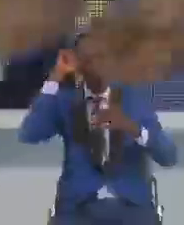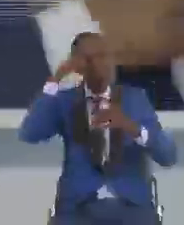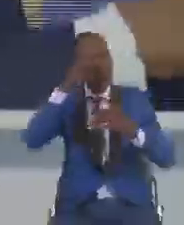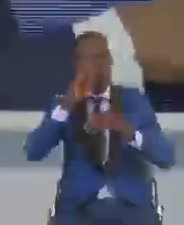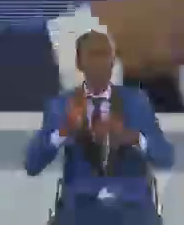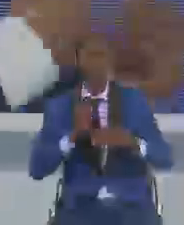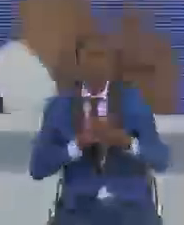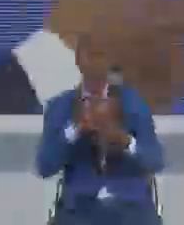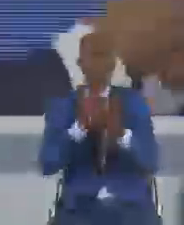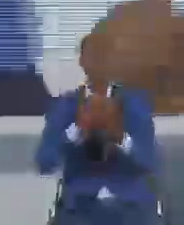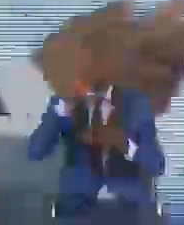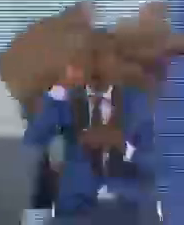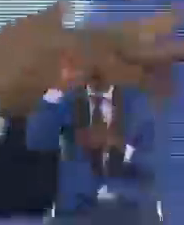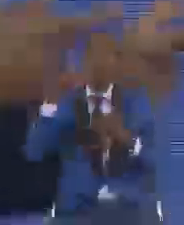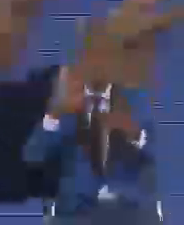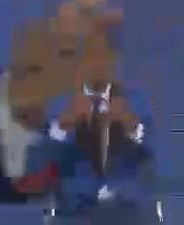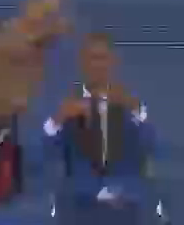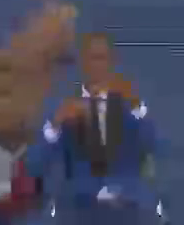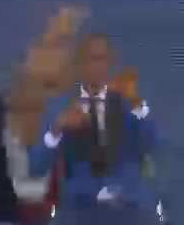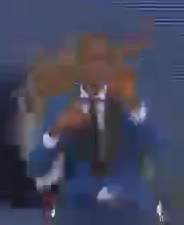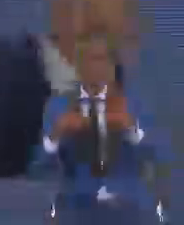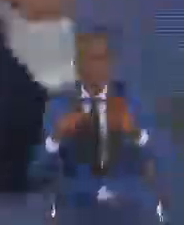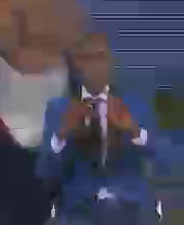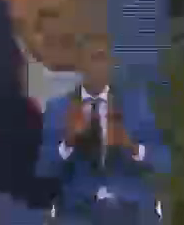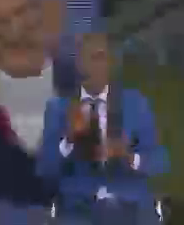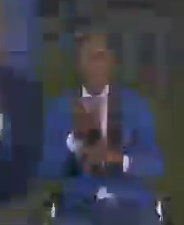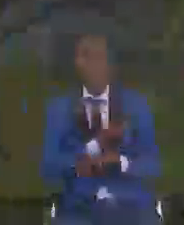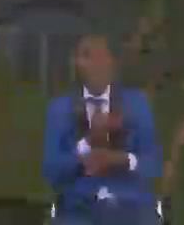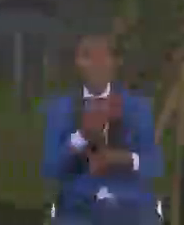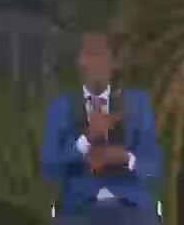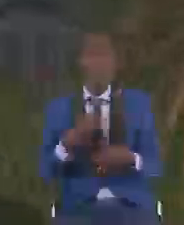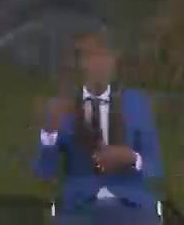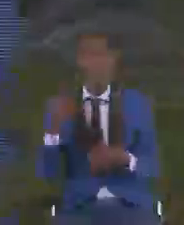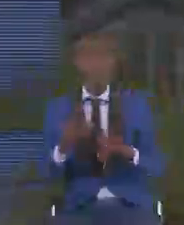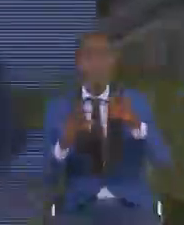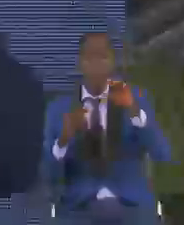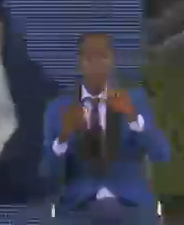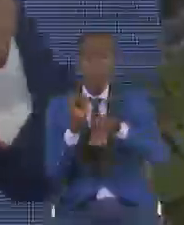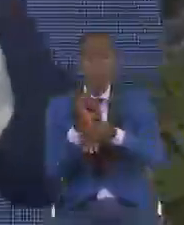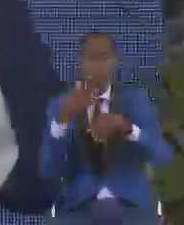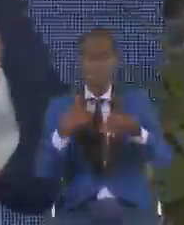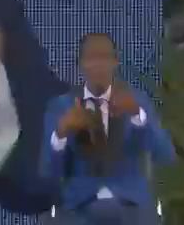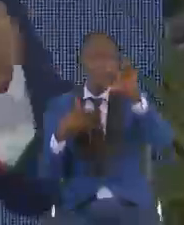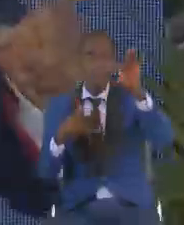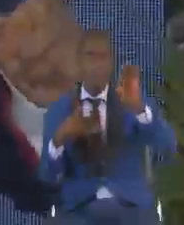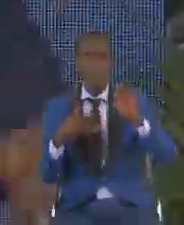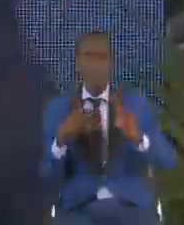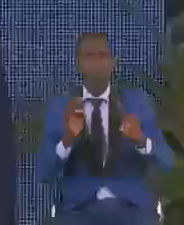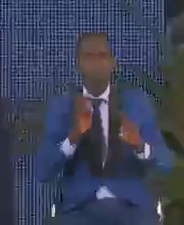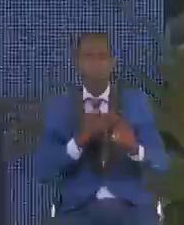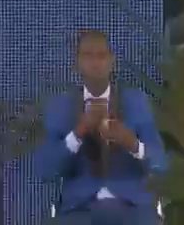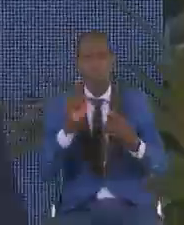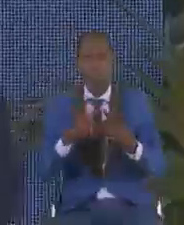that you have appointed us. And in what you have appointed us to, every one of us,